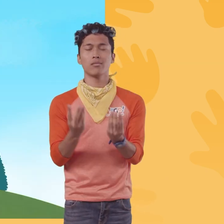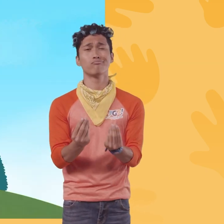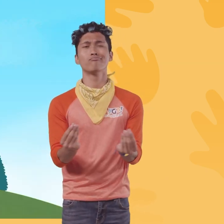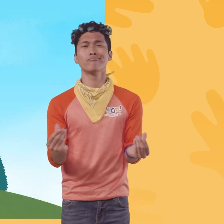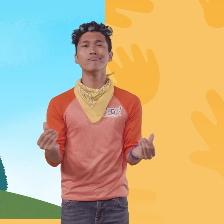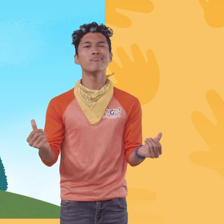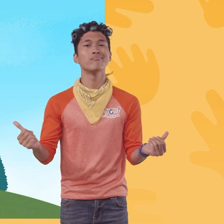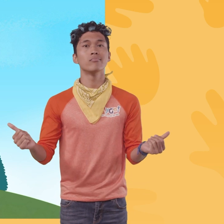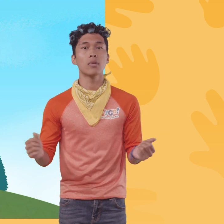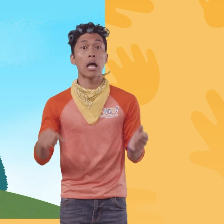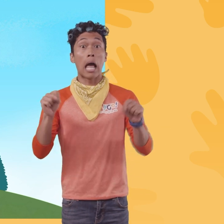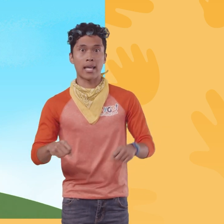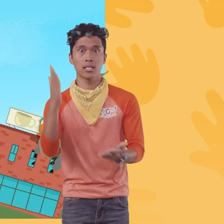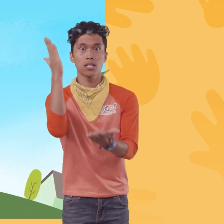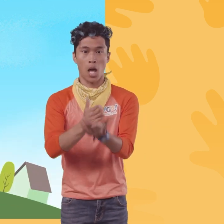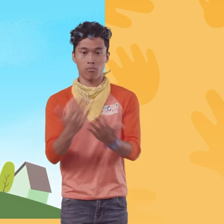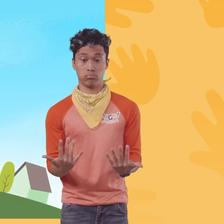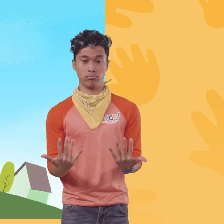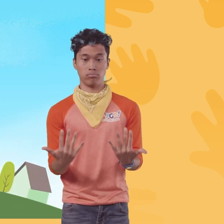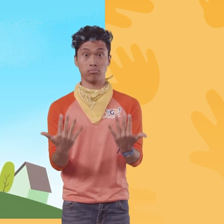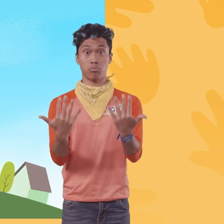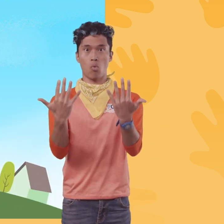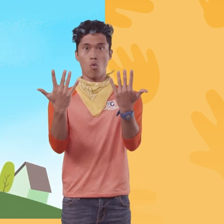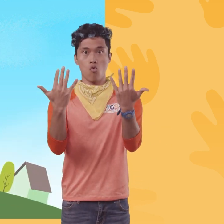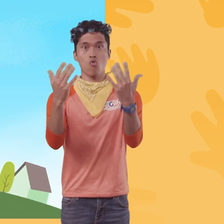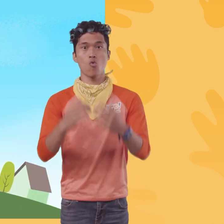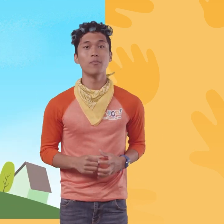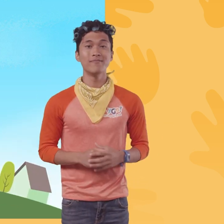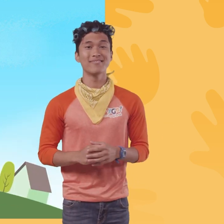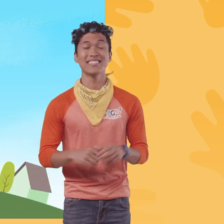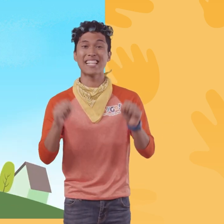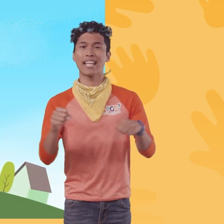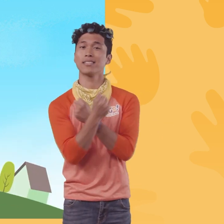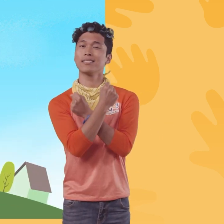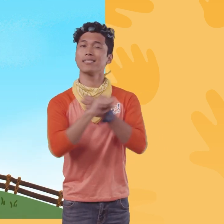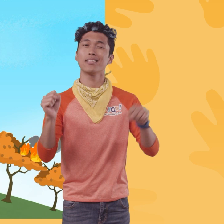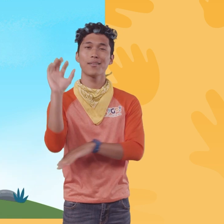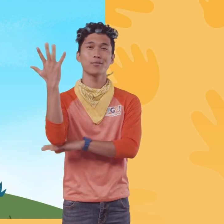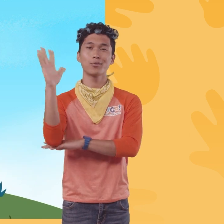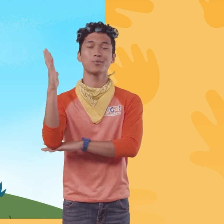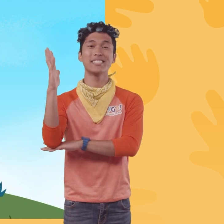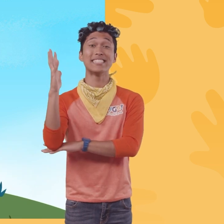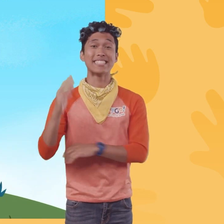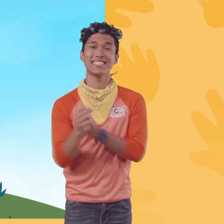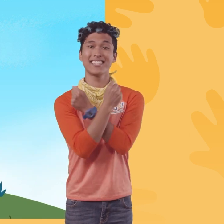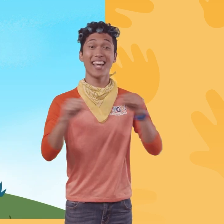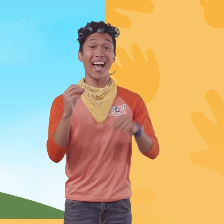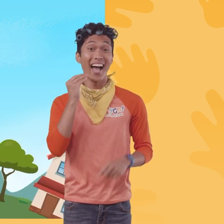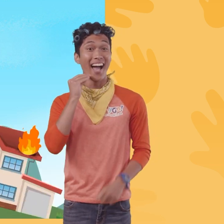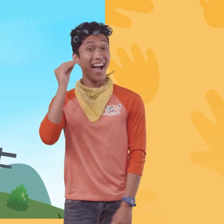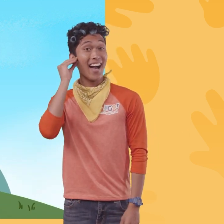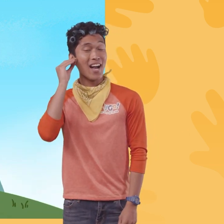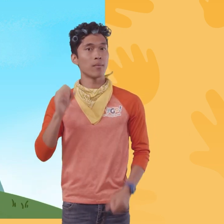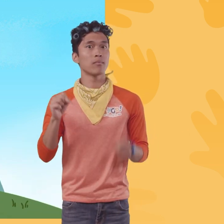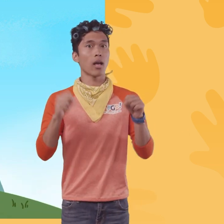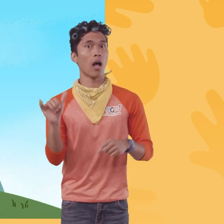Fires from the sky. It can stop those flames from getting too high. It can save the trees, save